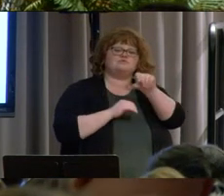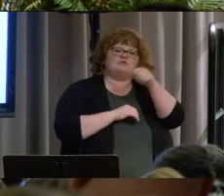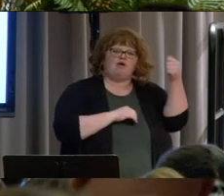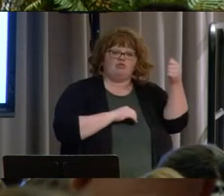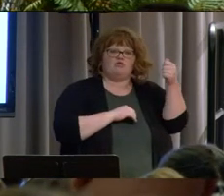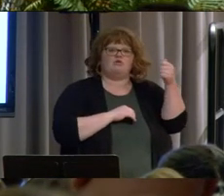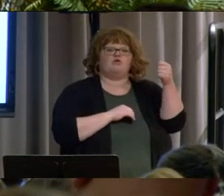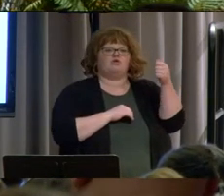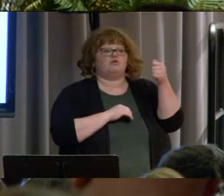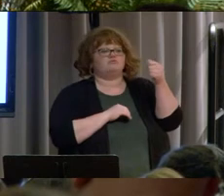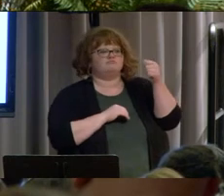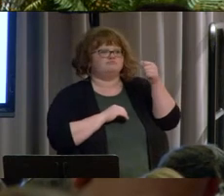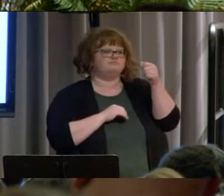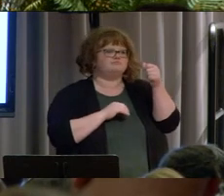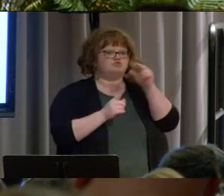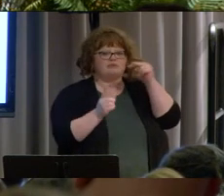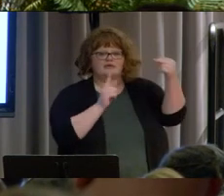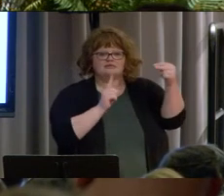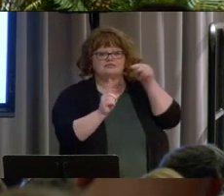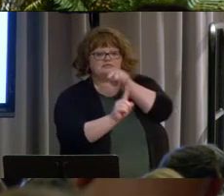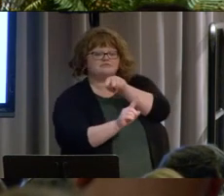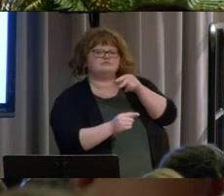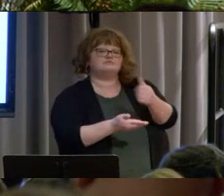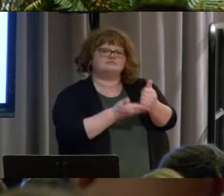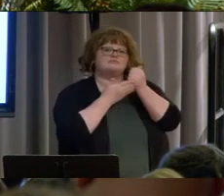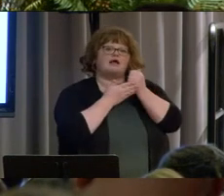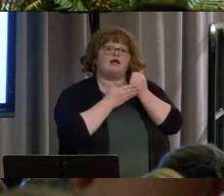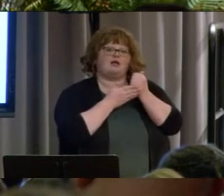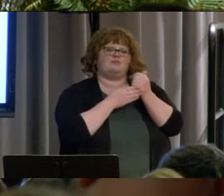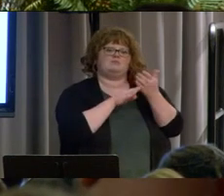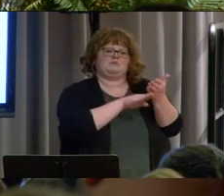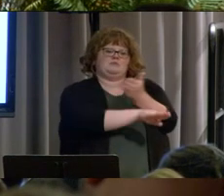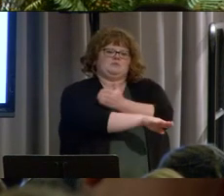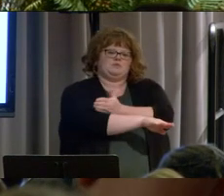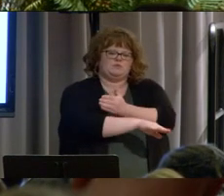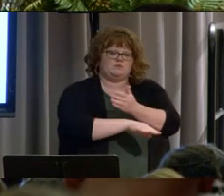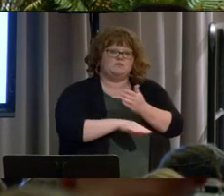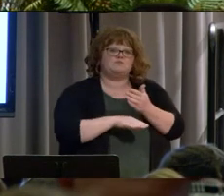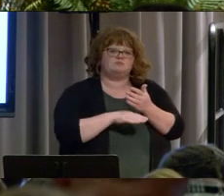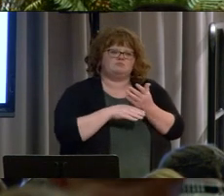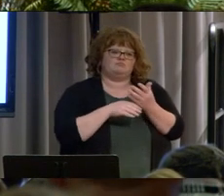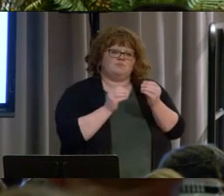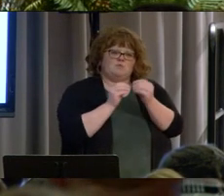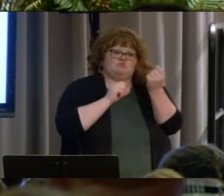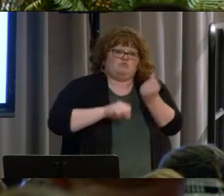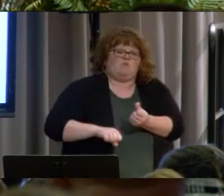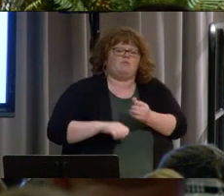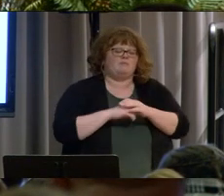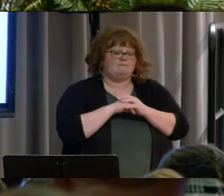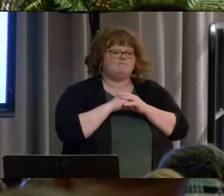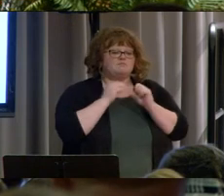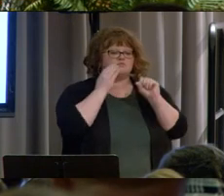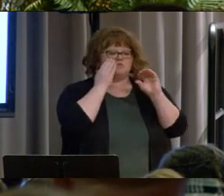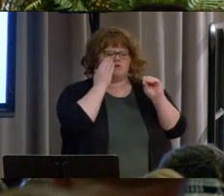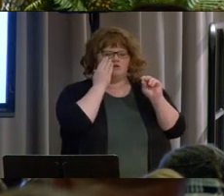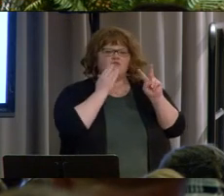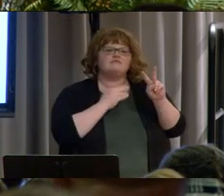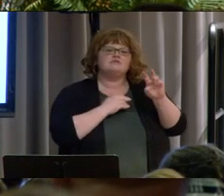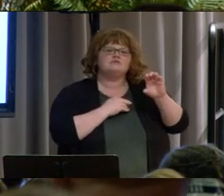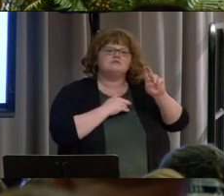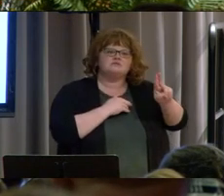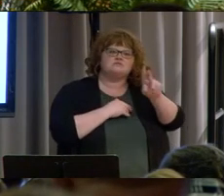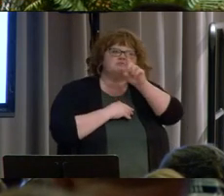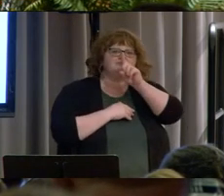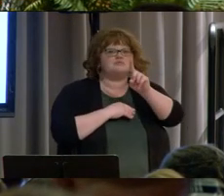actually strengthens our position, or it helps us to move to the right places that we right. know we need to be. So VCU is a